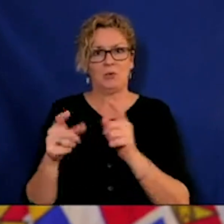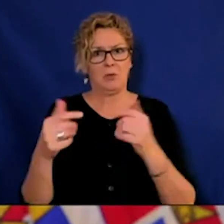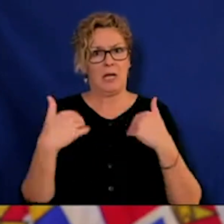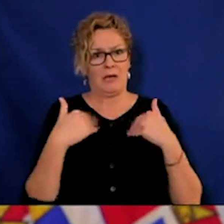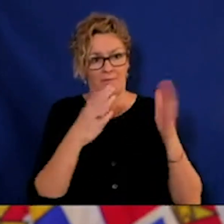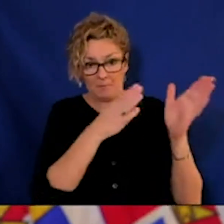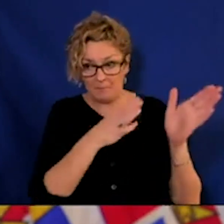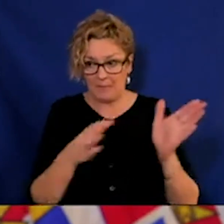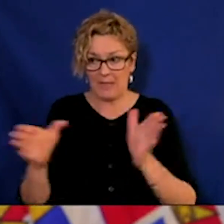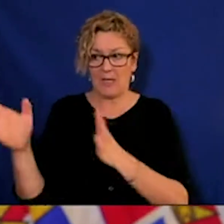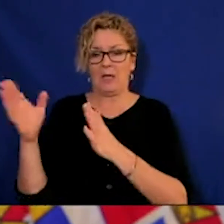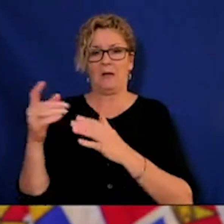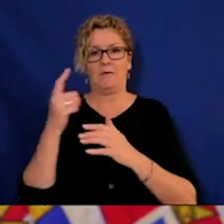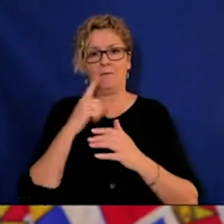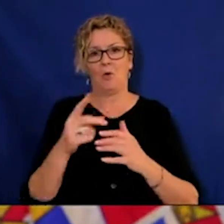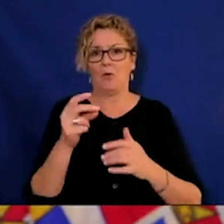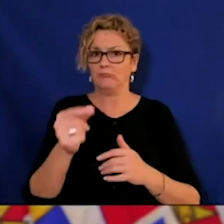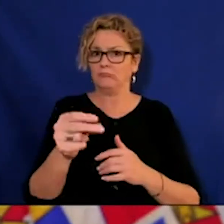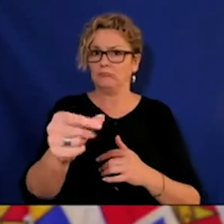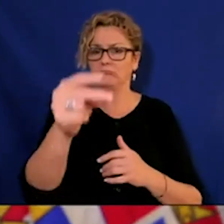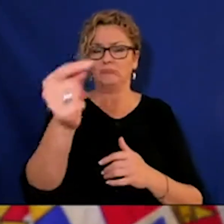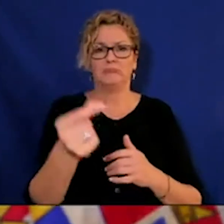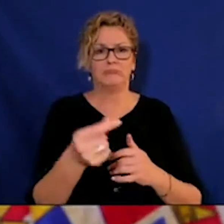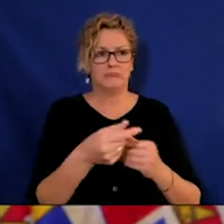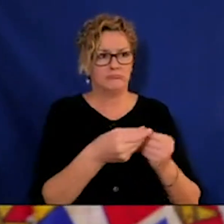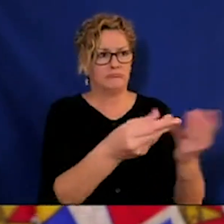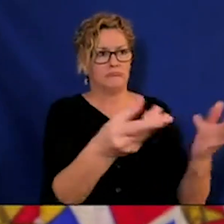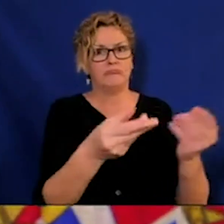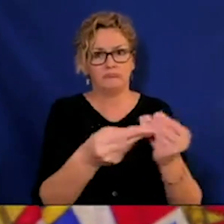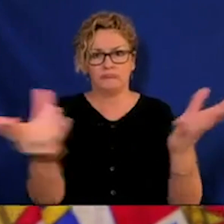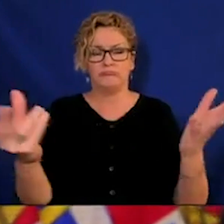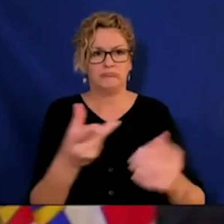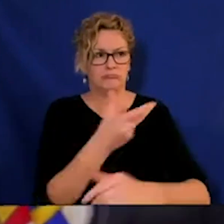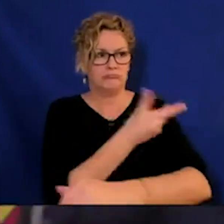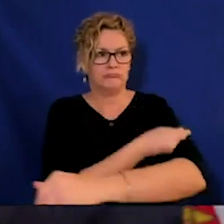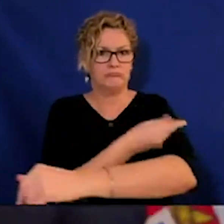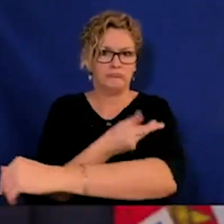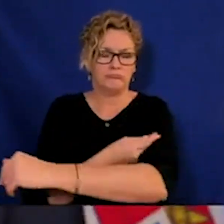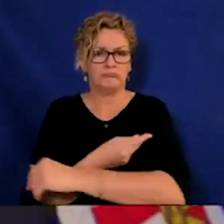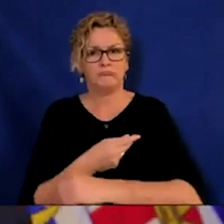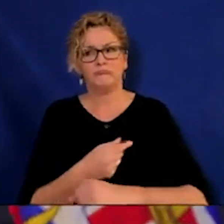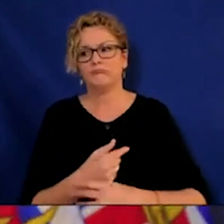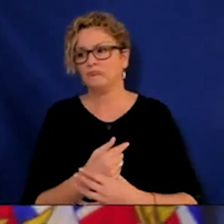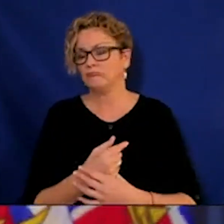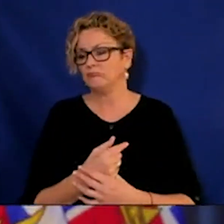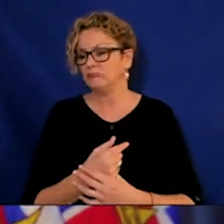very soon, hopefully. David, do you have a follow-up? Oh, I sorry. do, Dr. Henry. No, sorry, just...